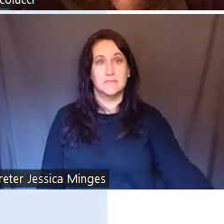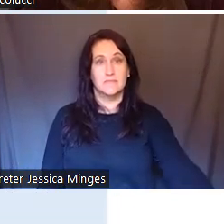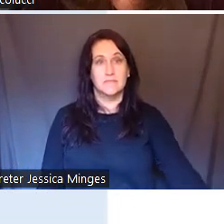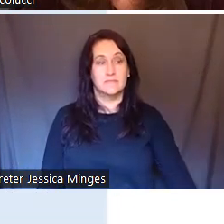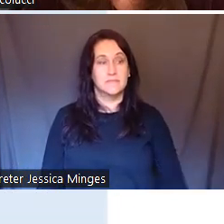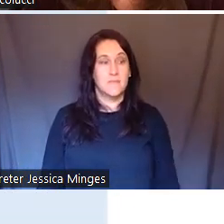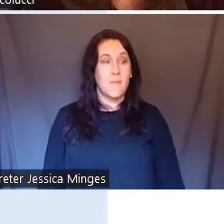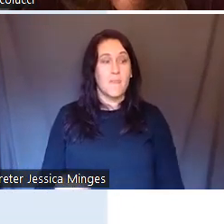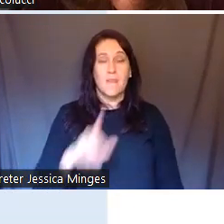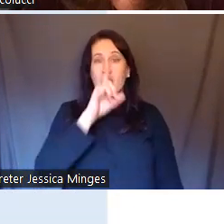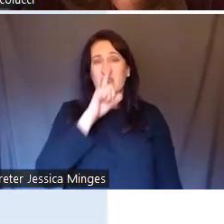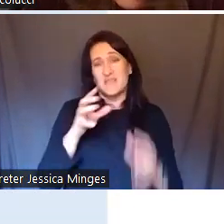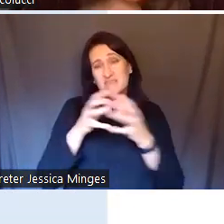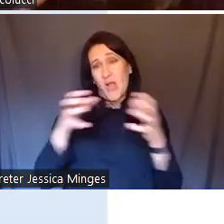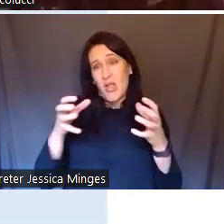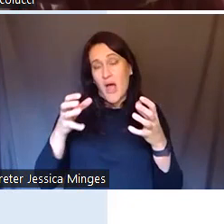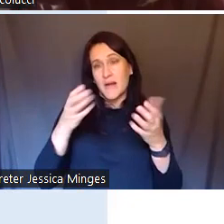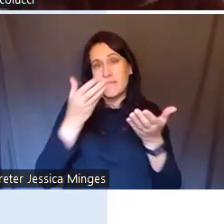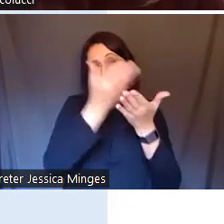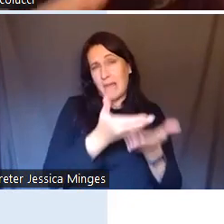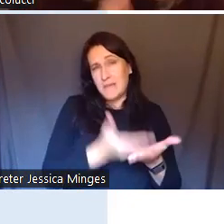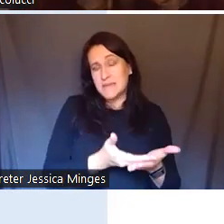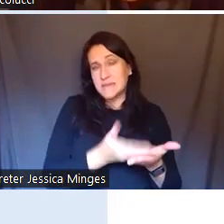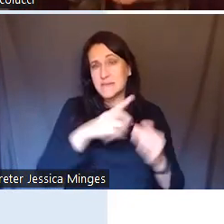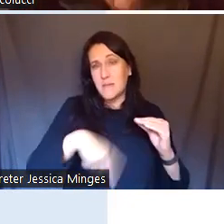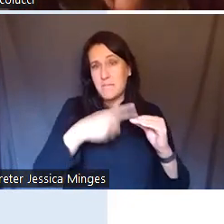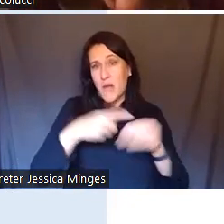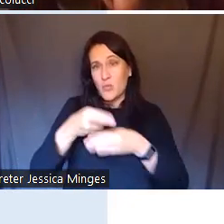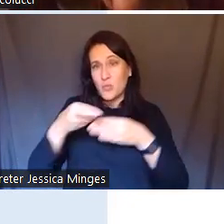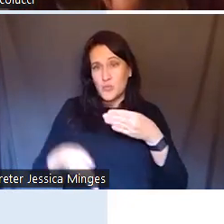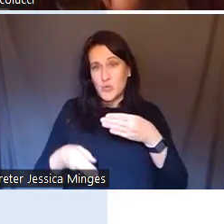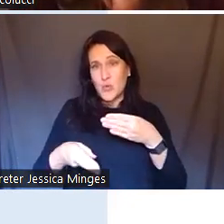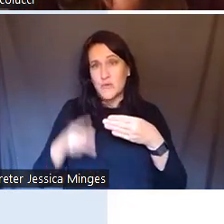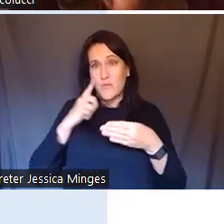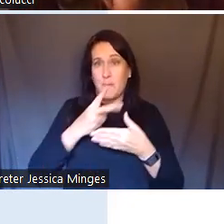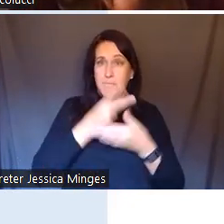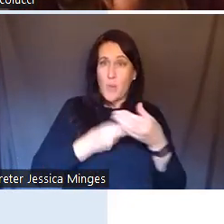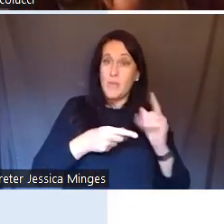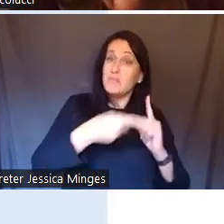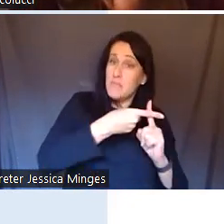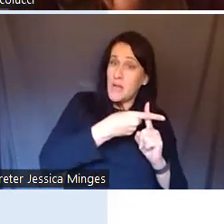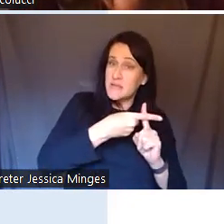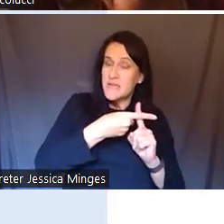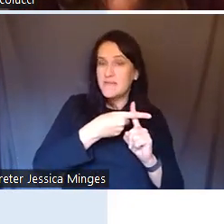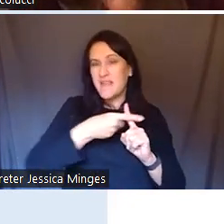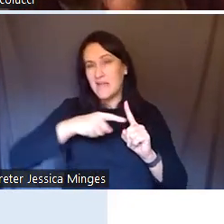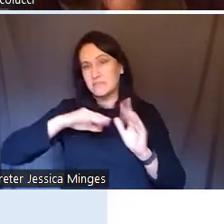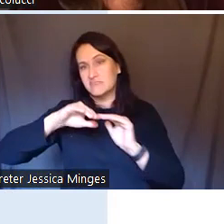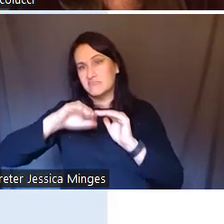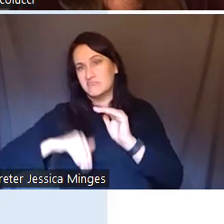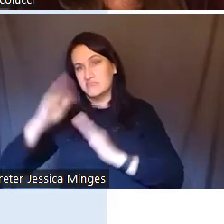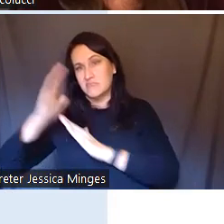There's quite a bit of evidence about the results of both positive and less than